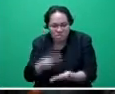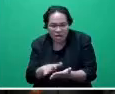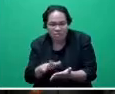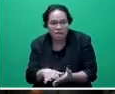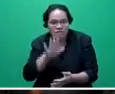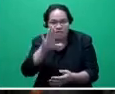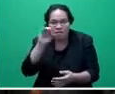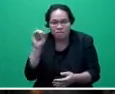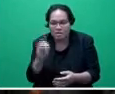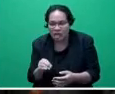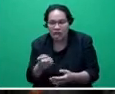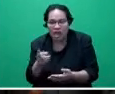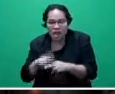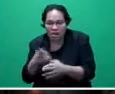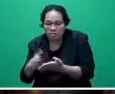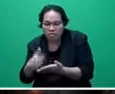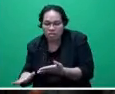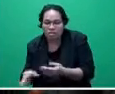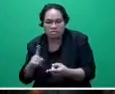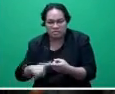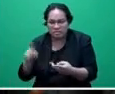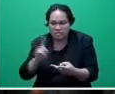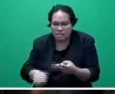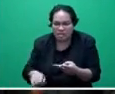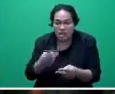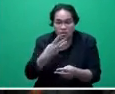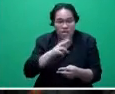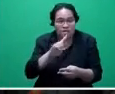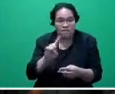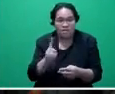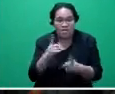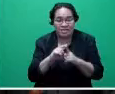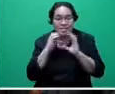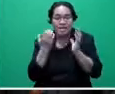5% FNPF contribution by employee and employer until 31st December